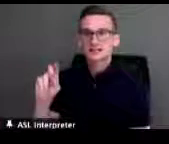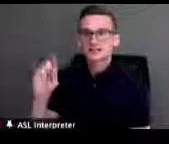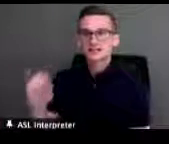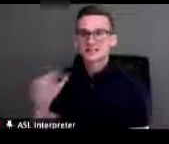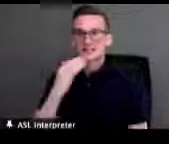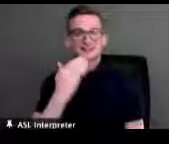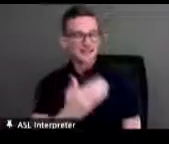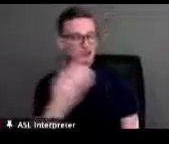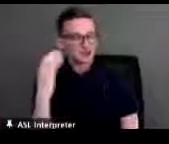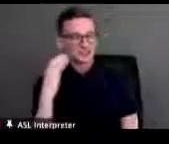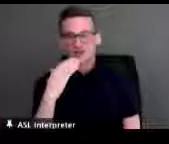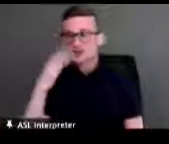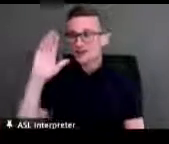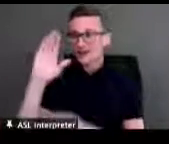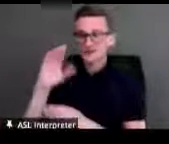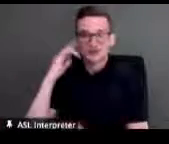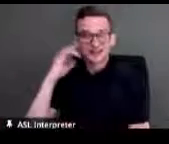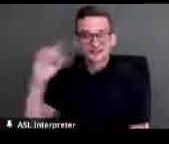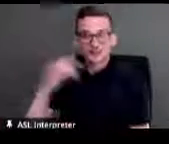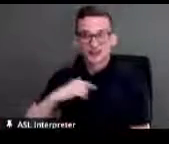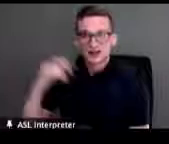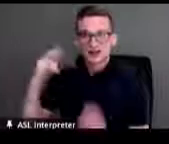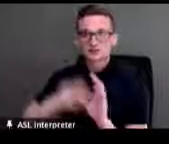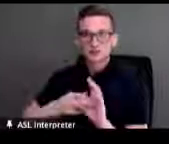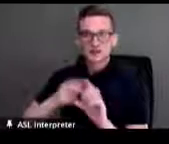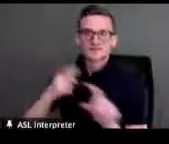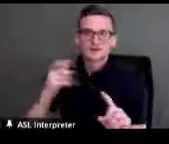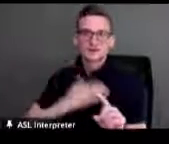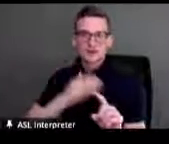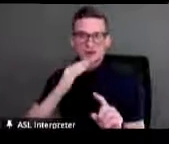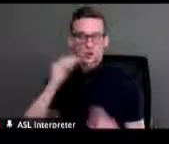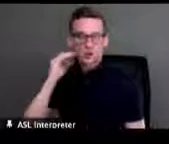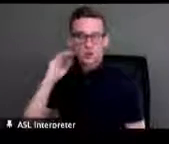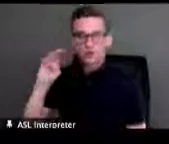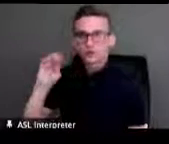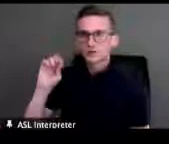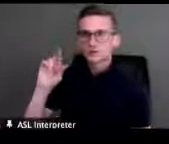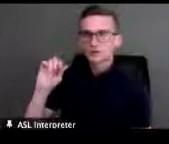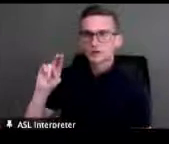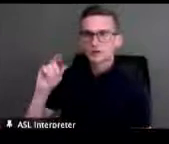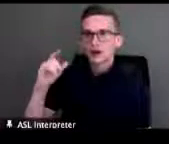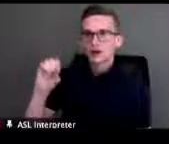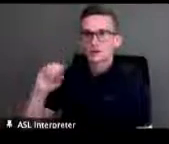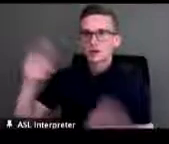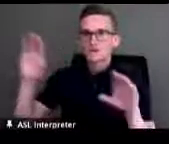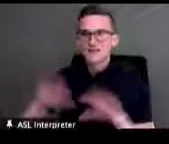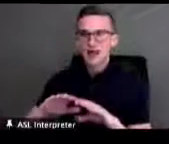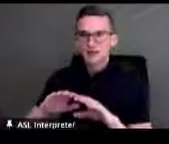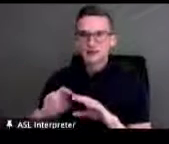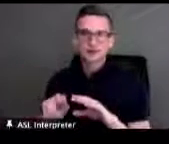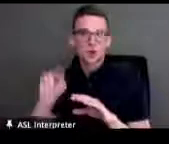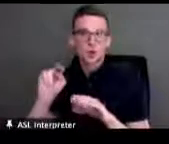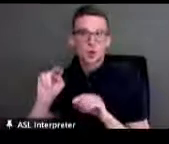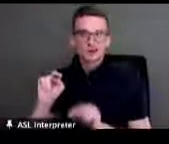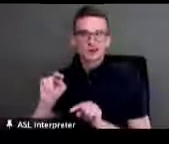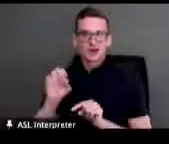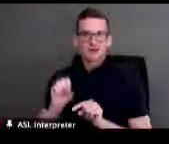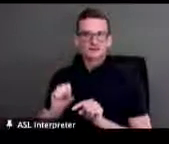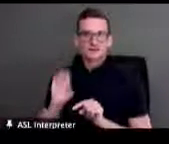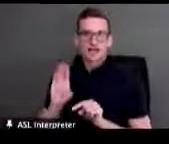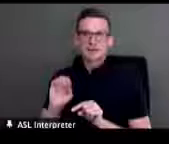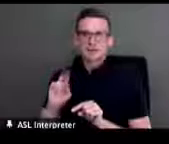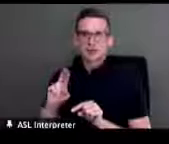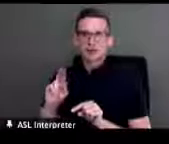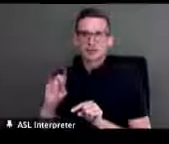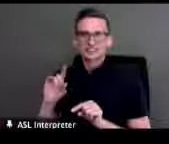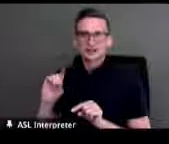afternoon, California. I'm joining the meeting from my home in Morongo Valley, just north of the San Bernardino Riverside County line on